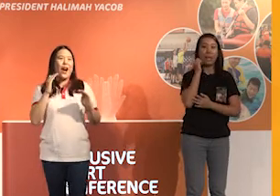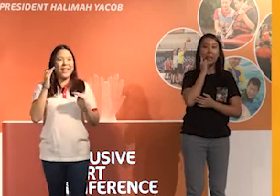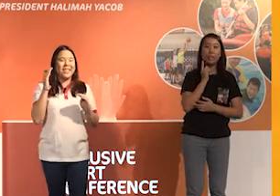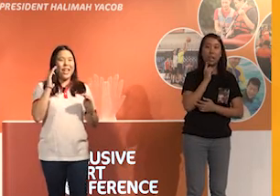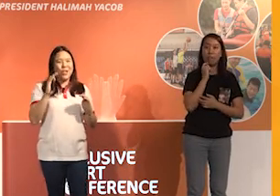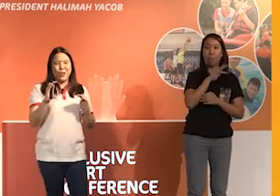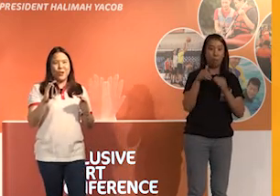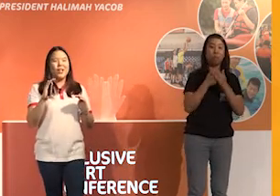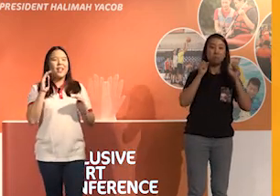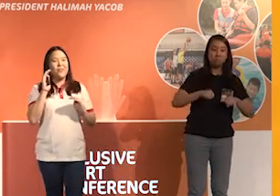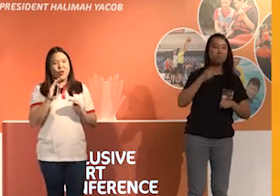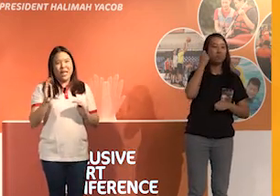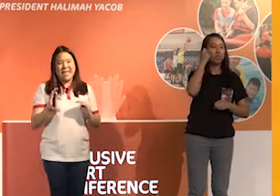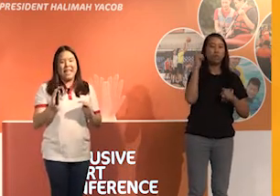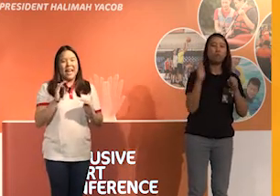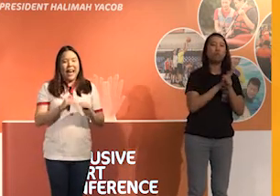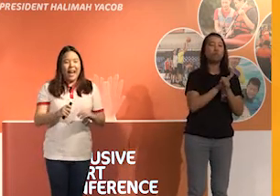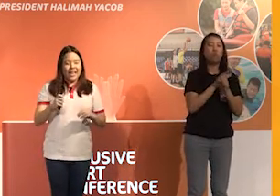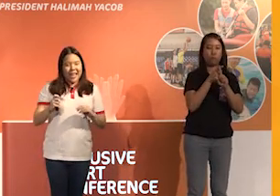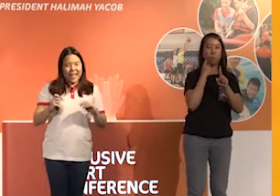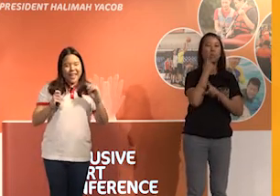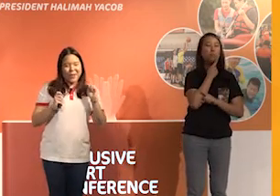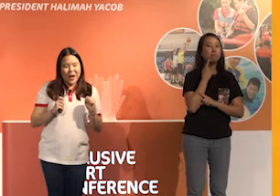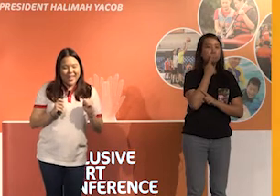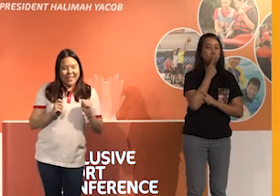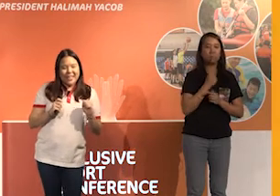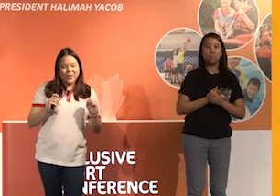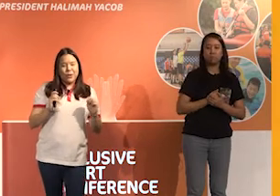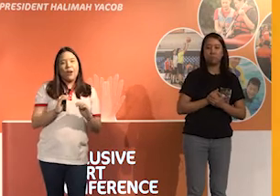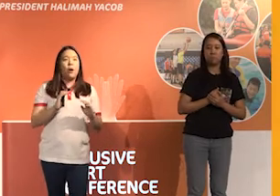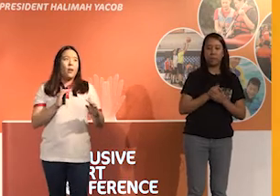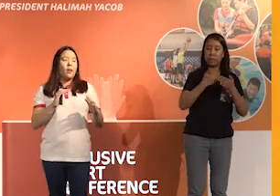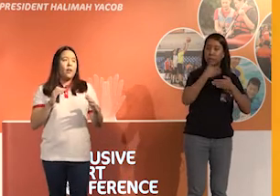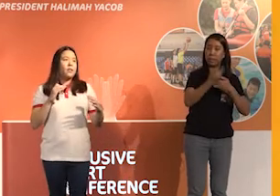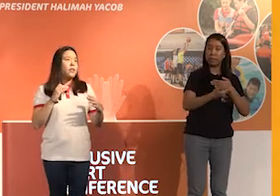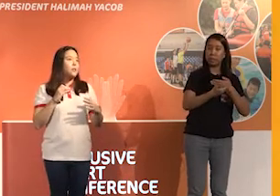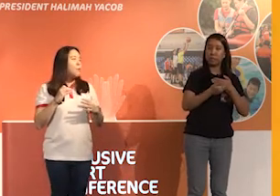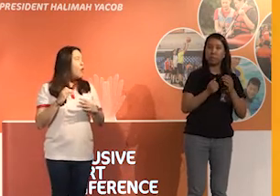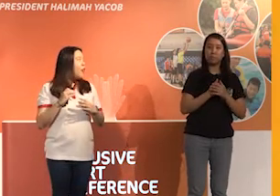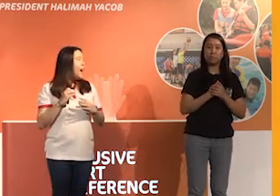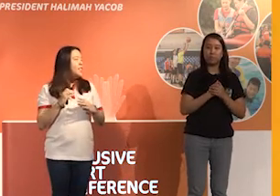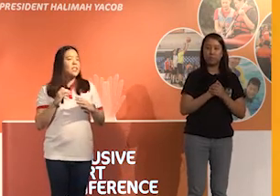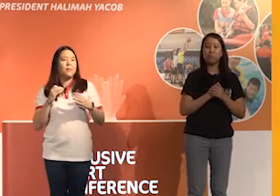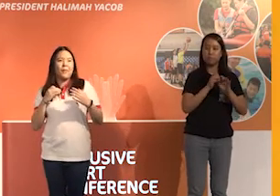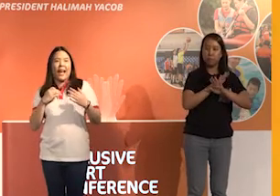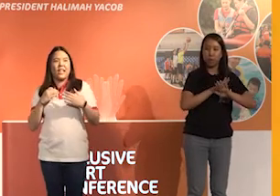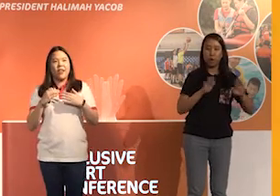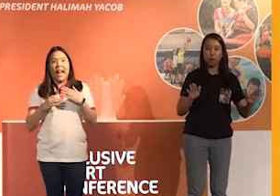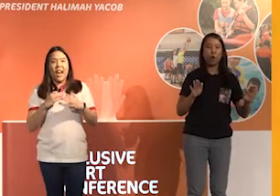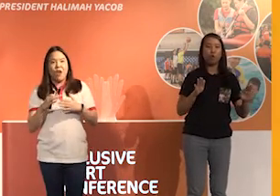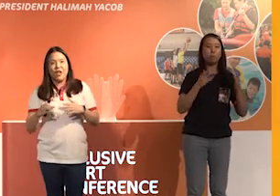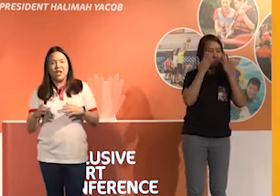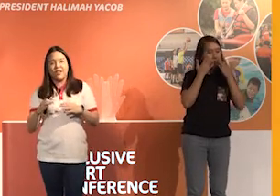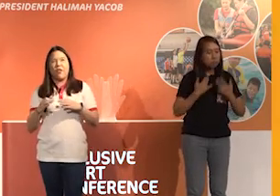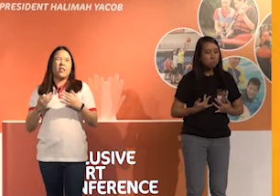deaf to understand you fully. And then next one, do not demoralize by your